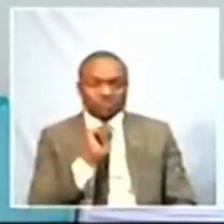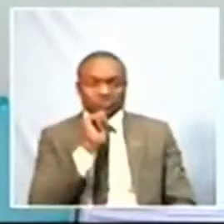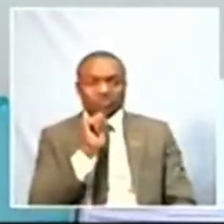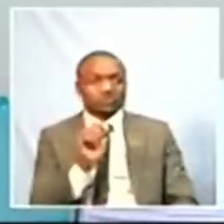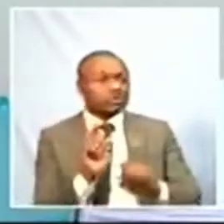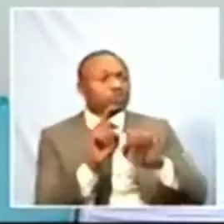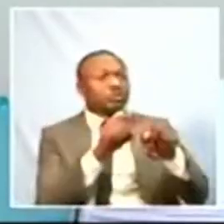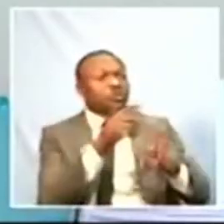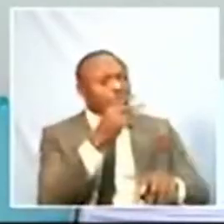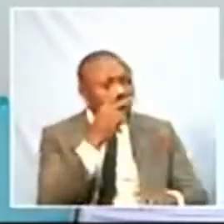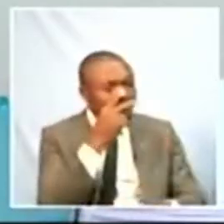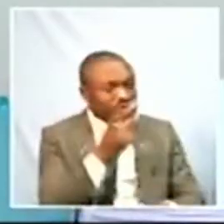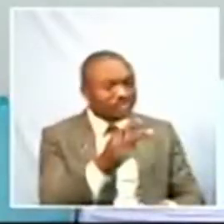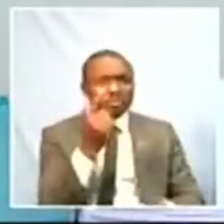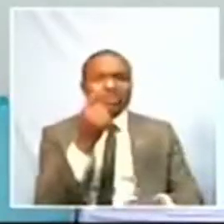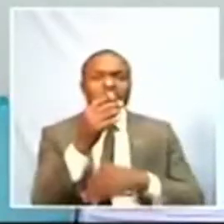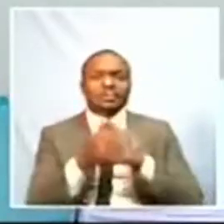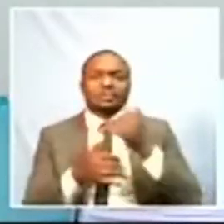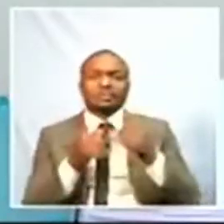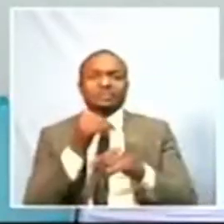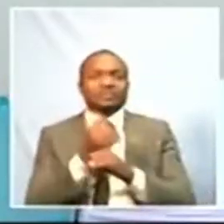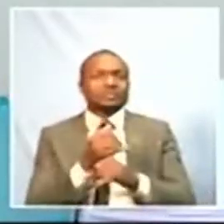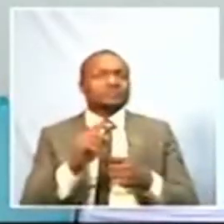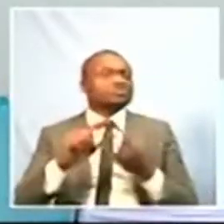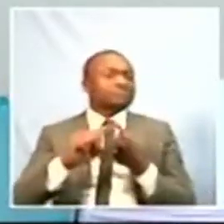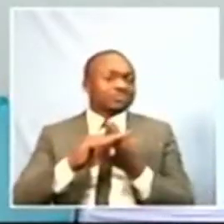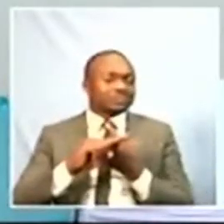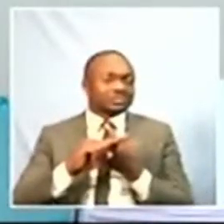to check for 1 year plus.